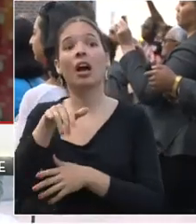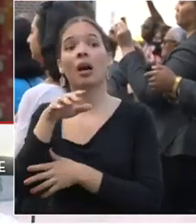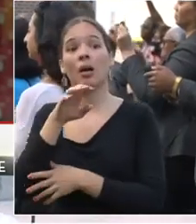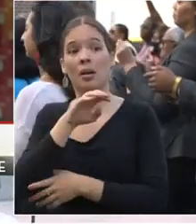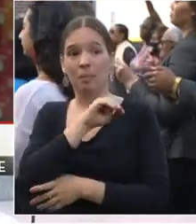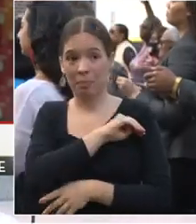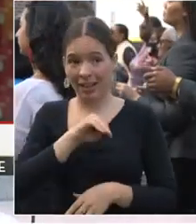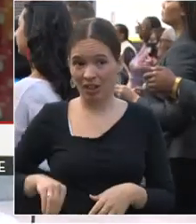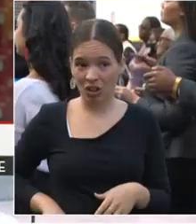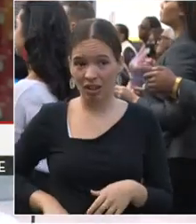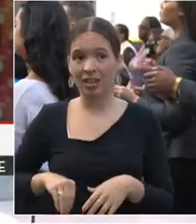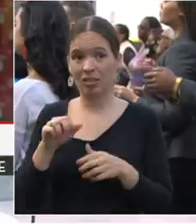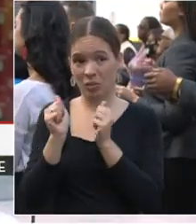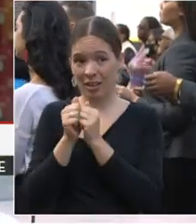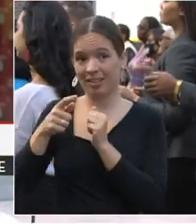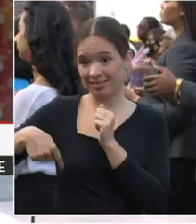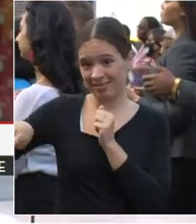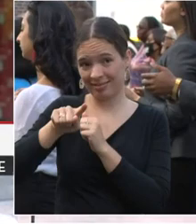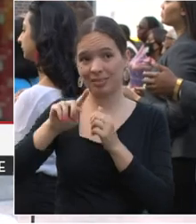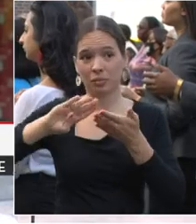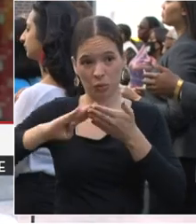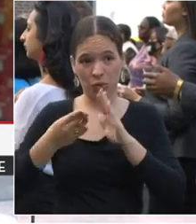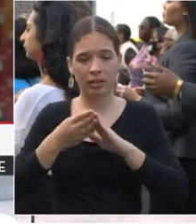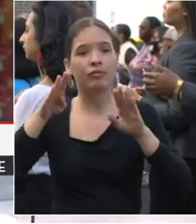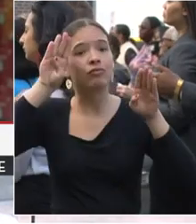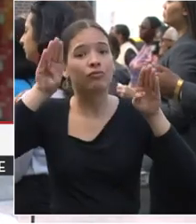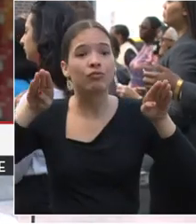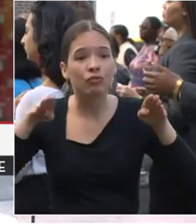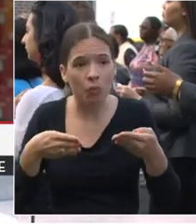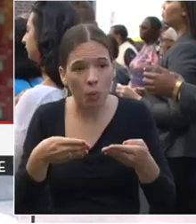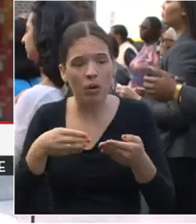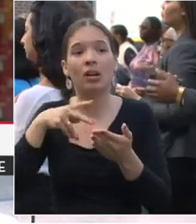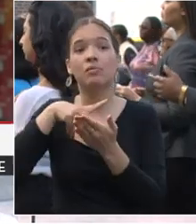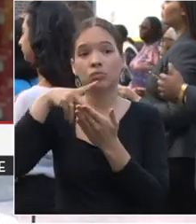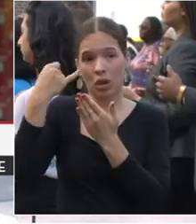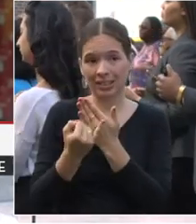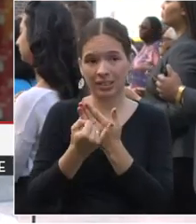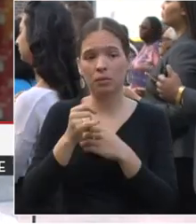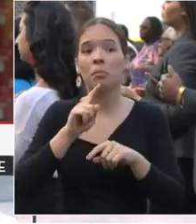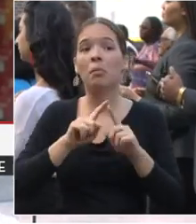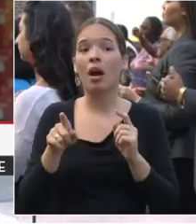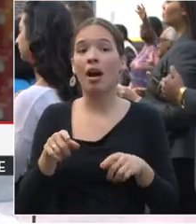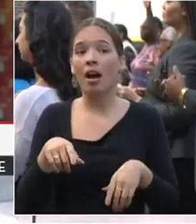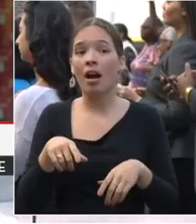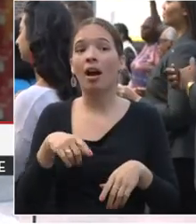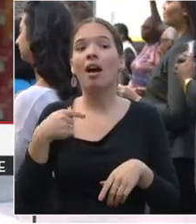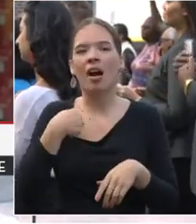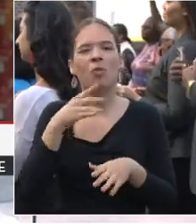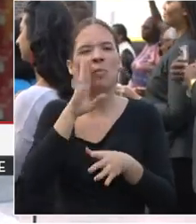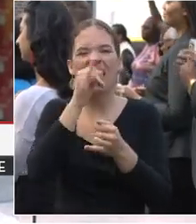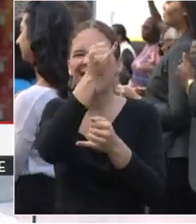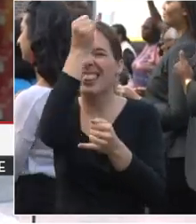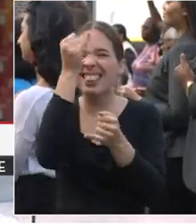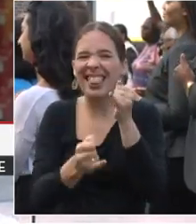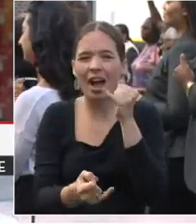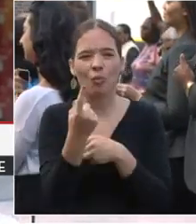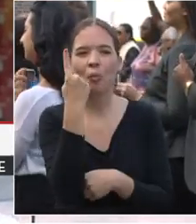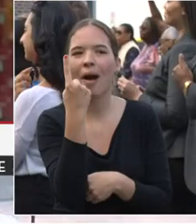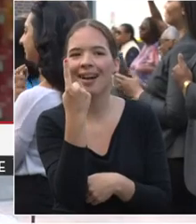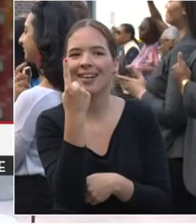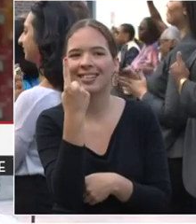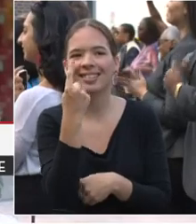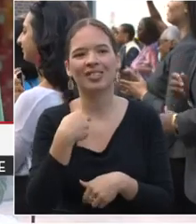this community on this project, but I will be the last one